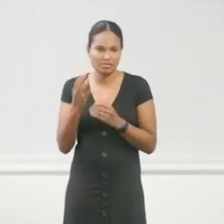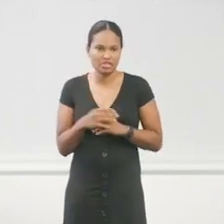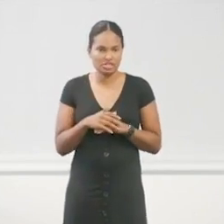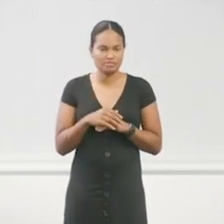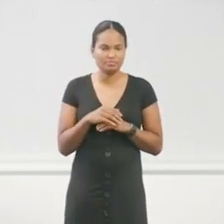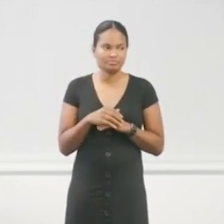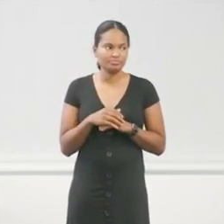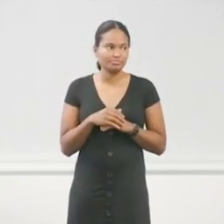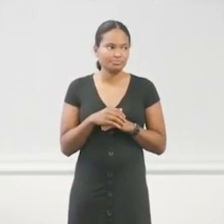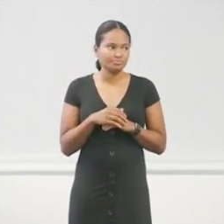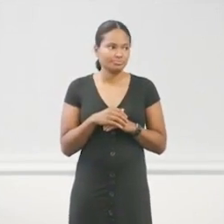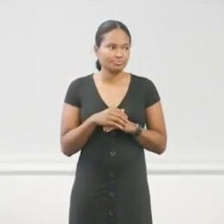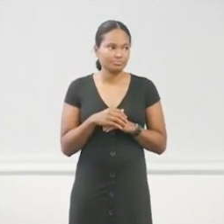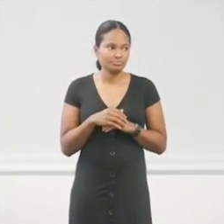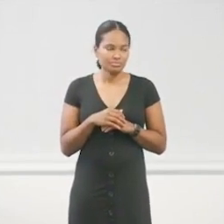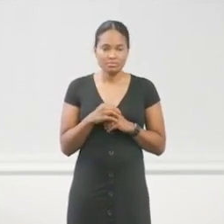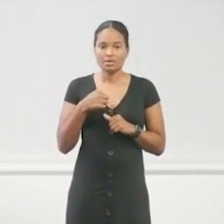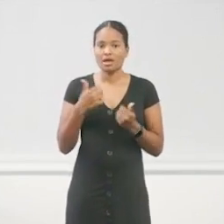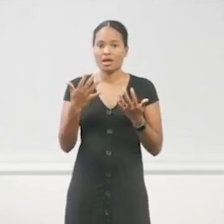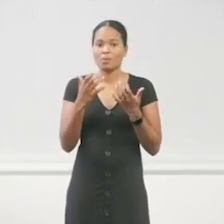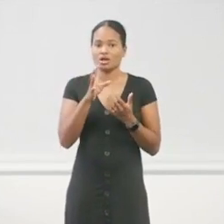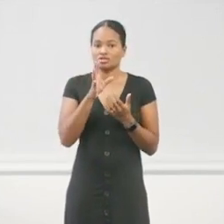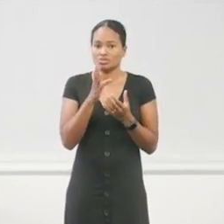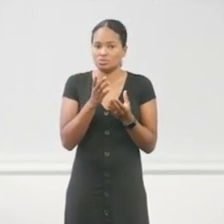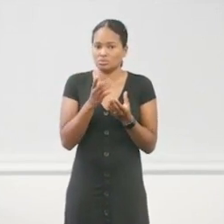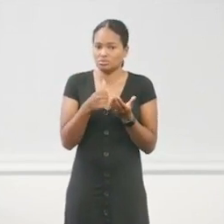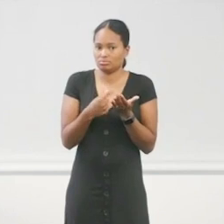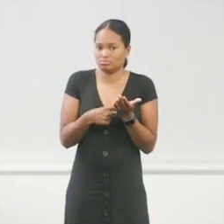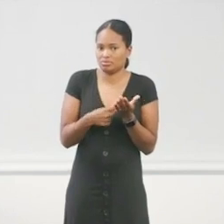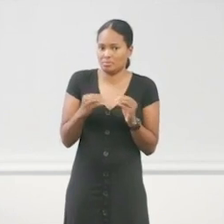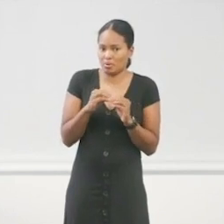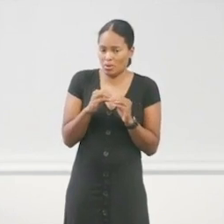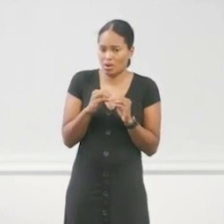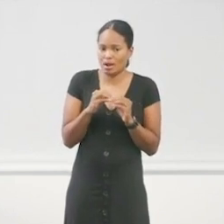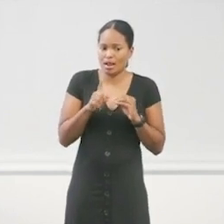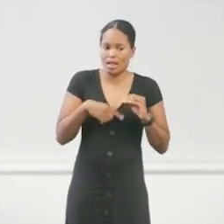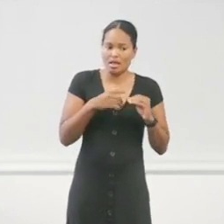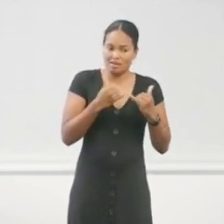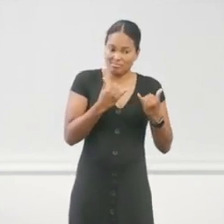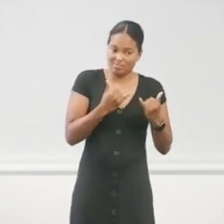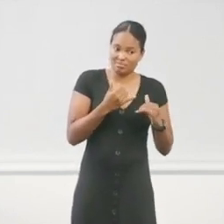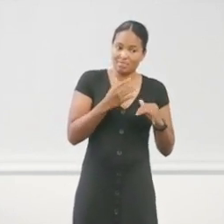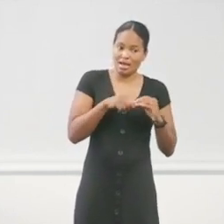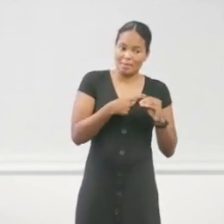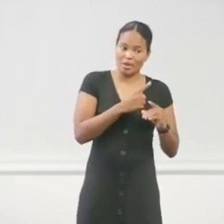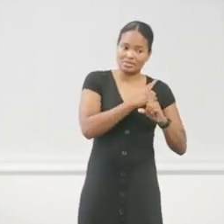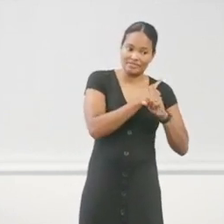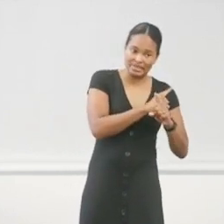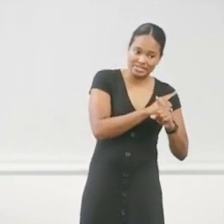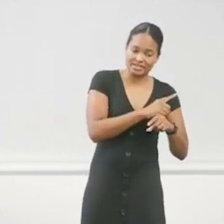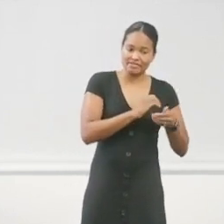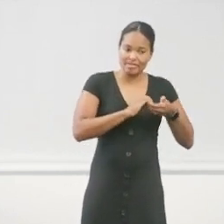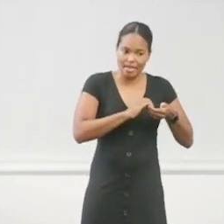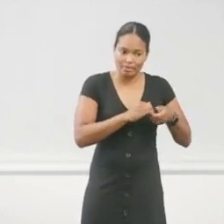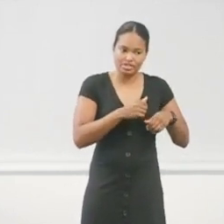provide. So I do want to talk a little bit more, because we have been talking specifically on the defensive side, on the collaborative side of how do we share